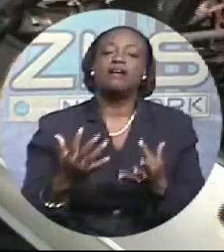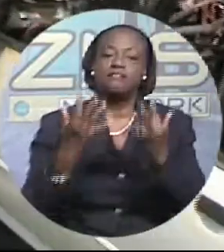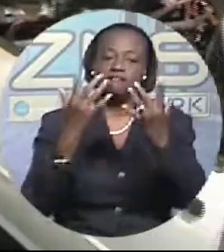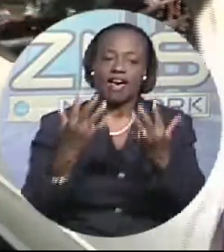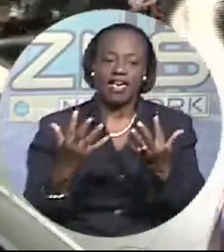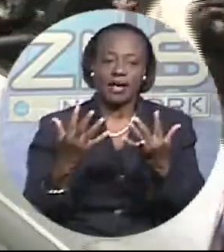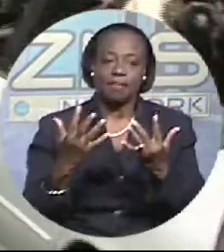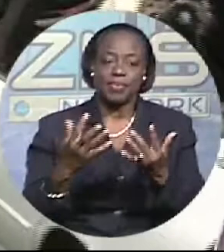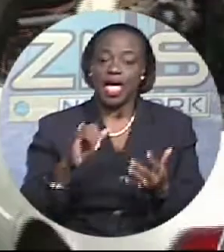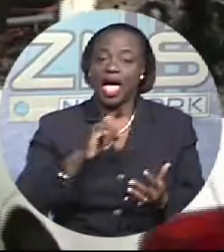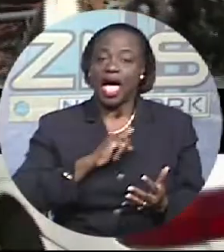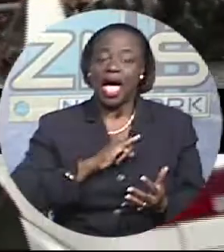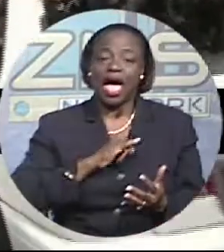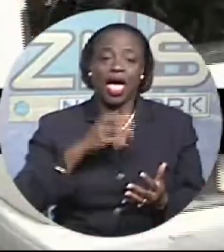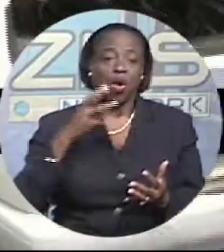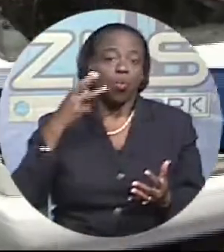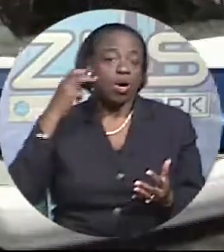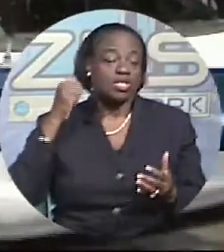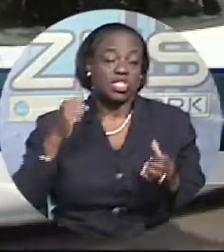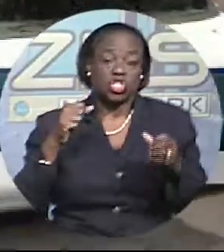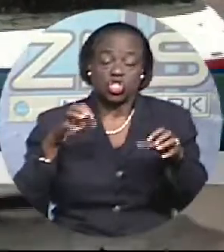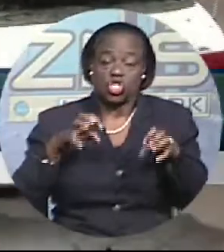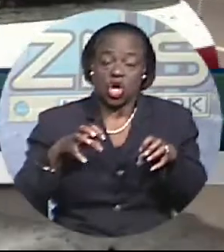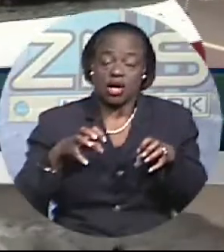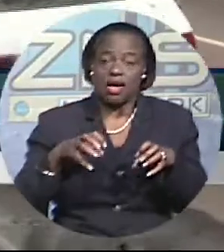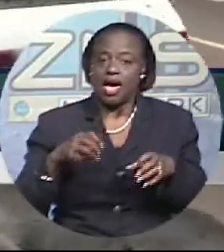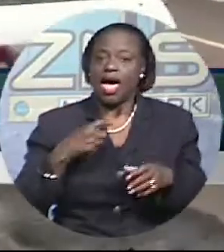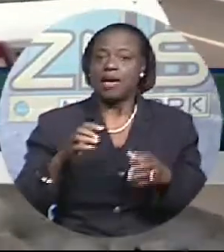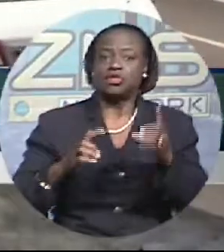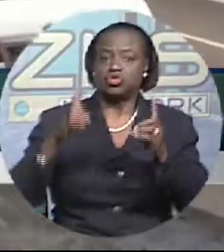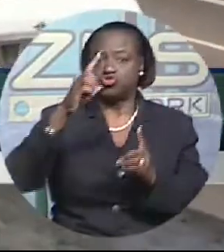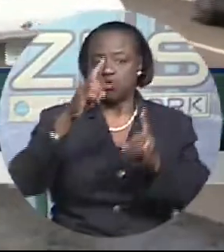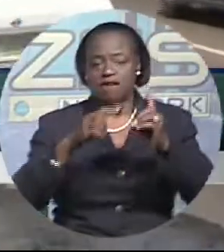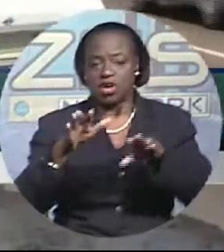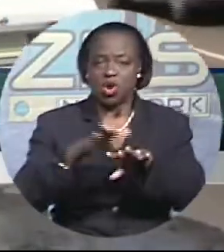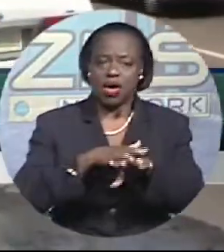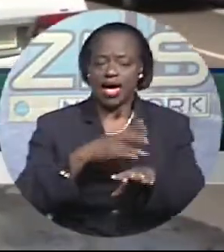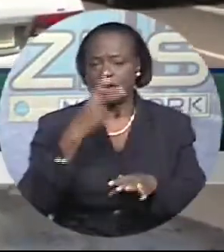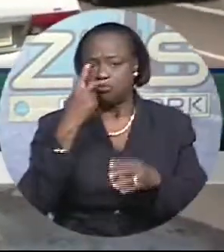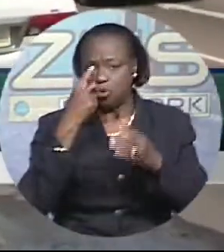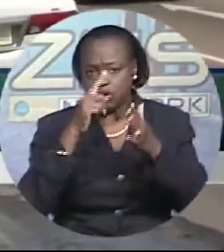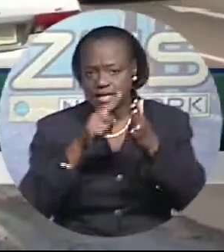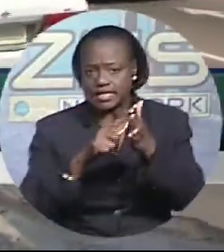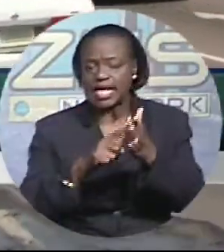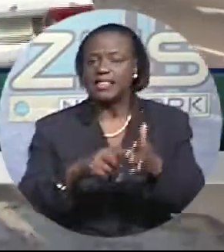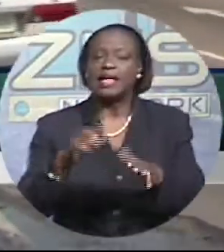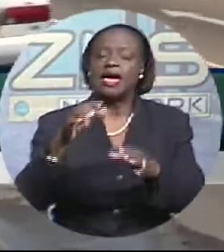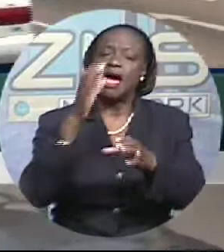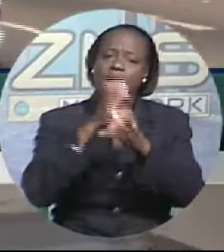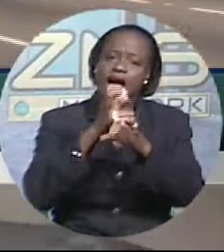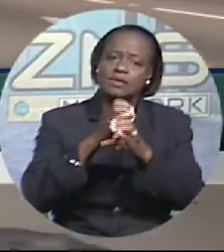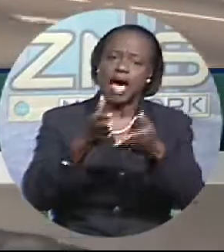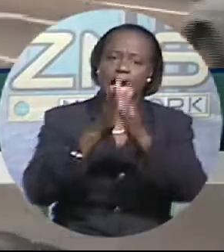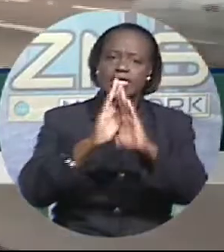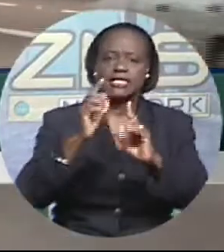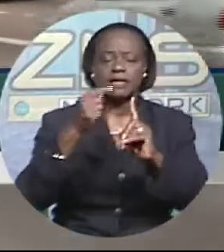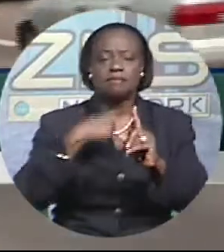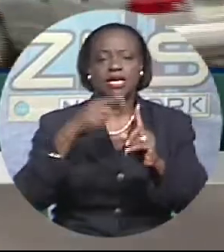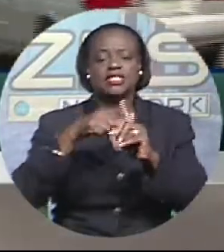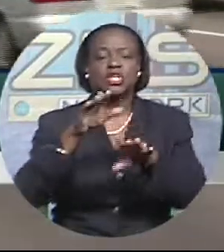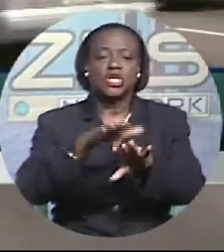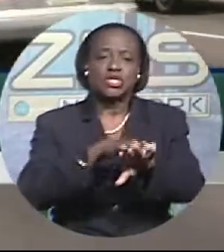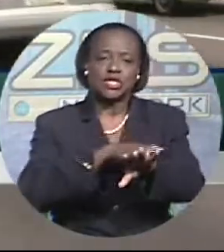It was actually quite shocking. I was driving along and I noticed cars were beckoning at me, you know, telling me to slow down. And I smelled flames, but